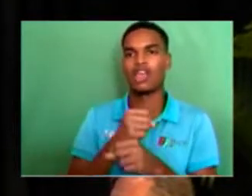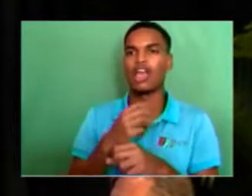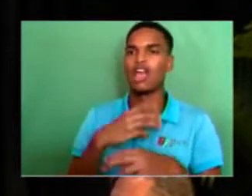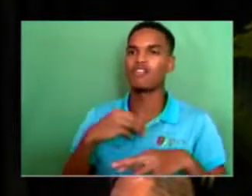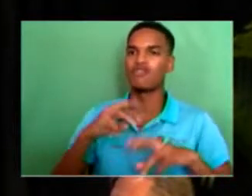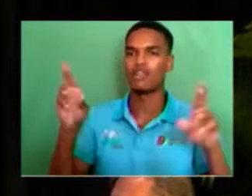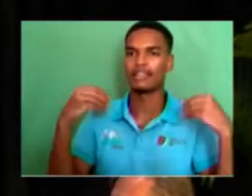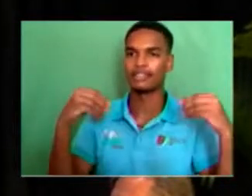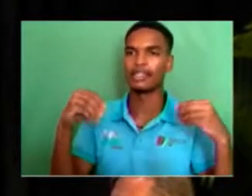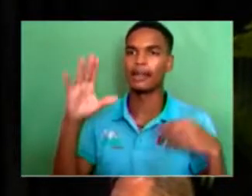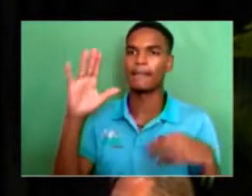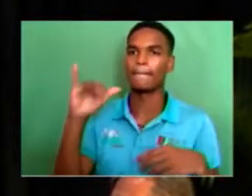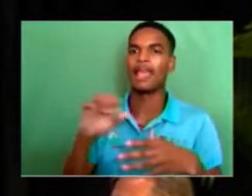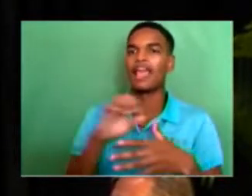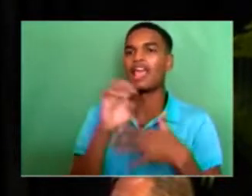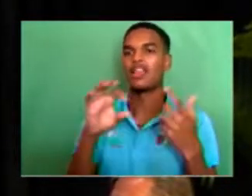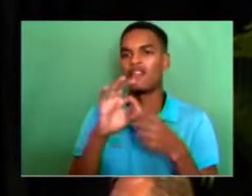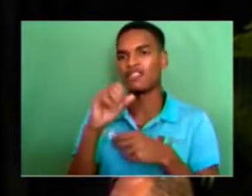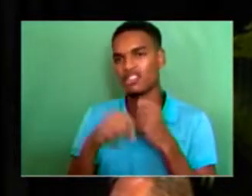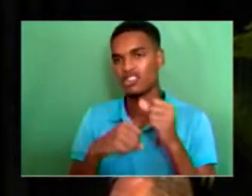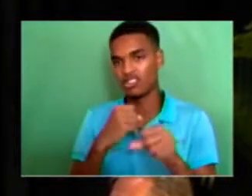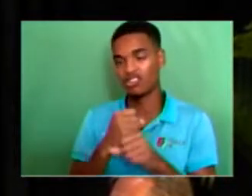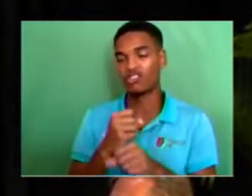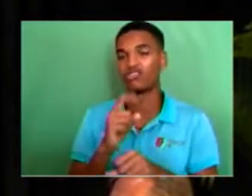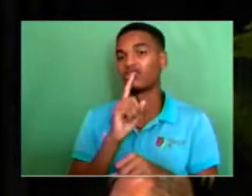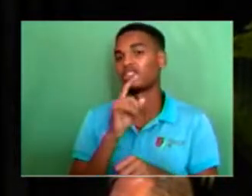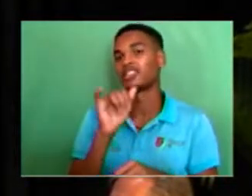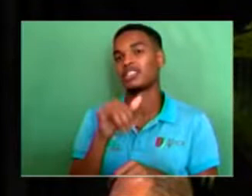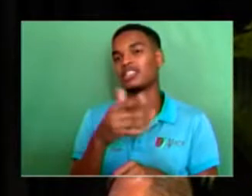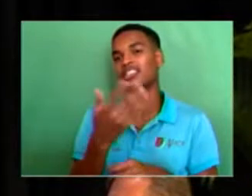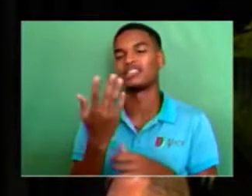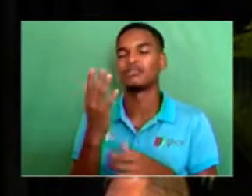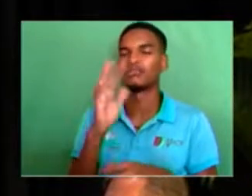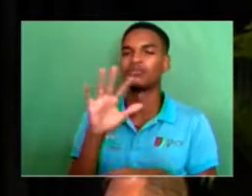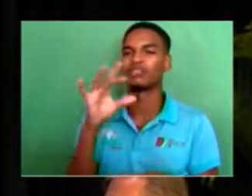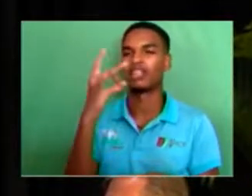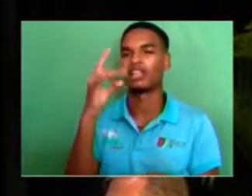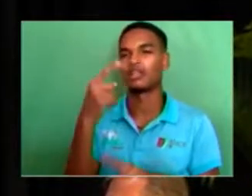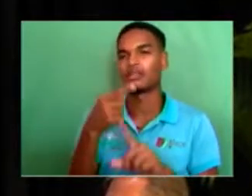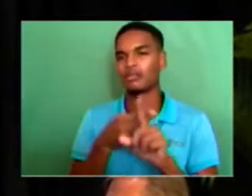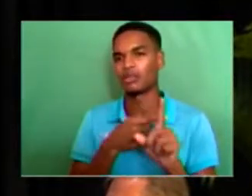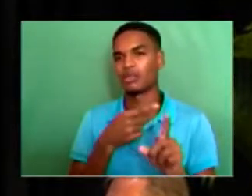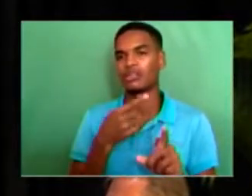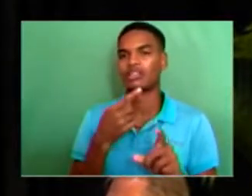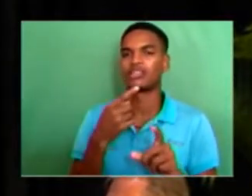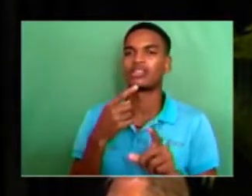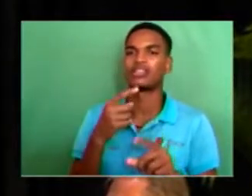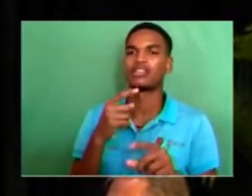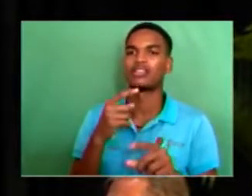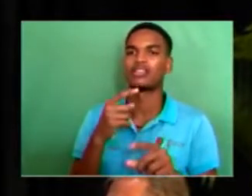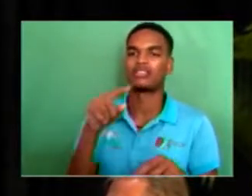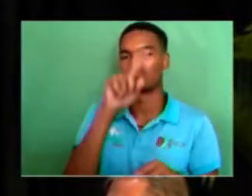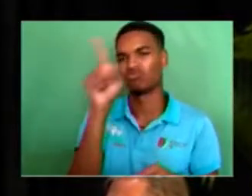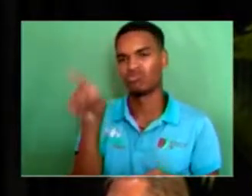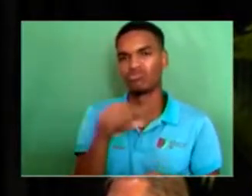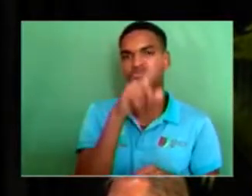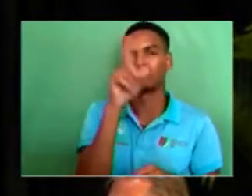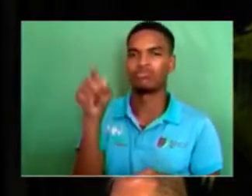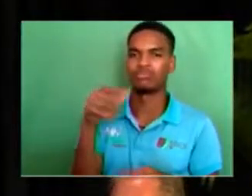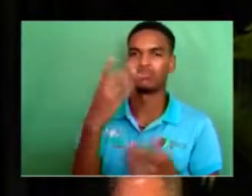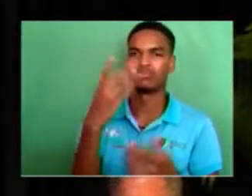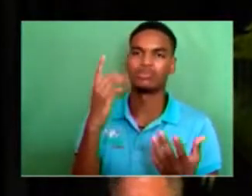end of the year. So, that's somehow kind of 18 months life cycle of, TV model rollout in our case.